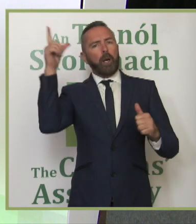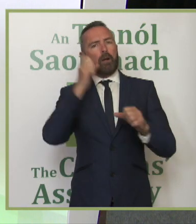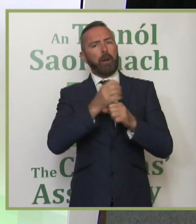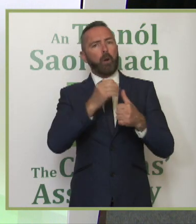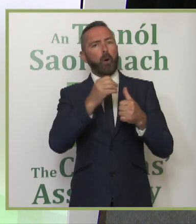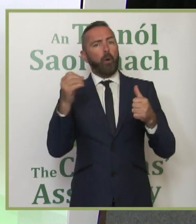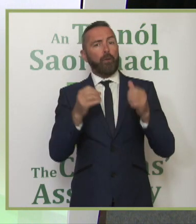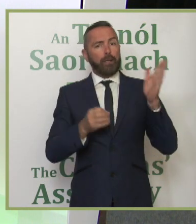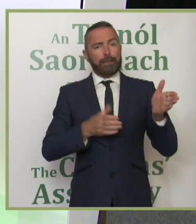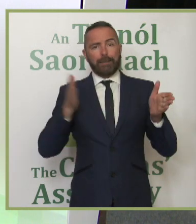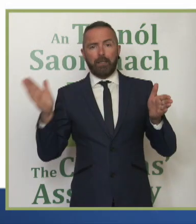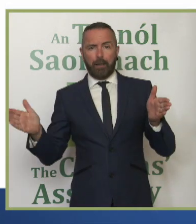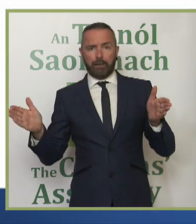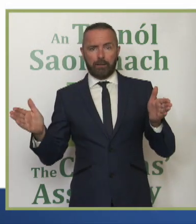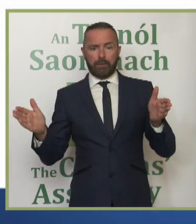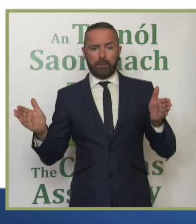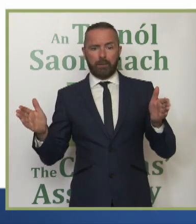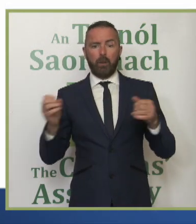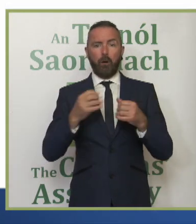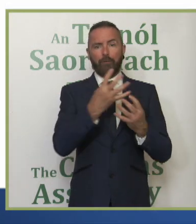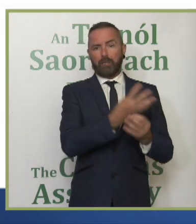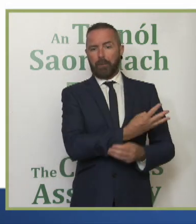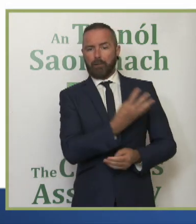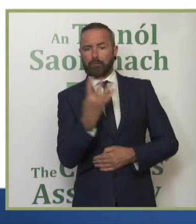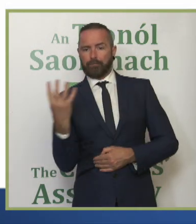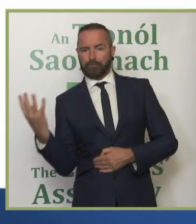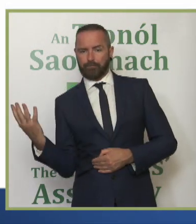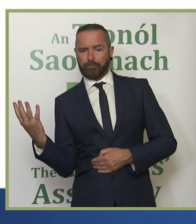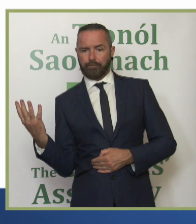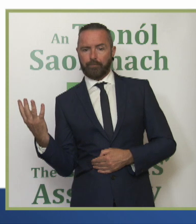other sides of or the other dimensions